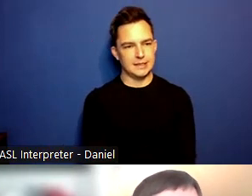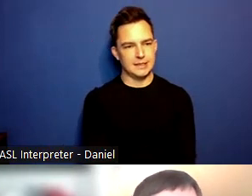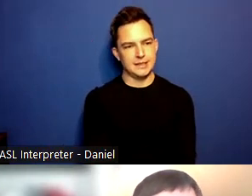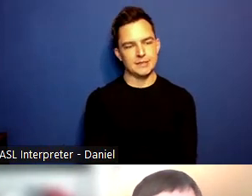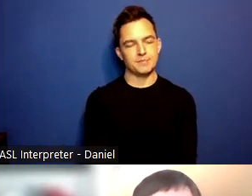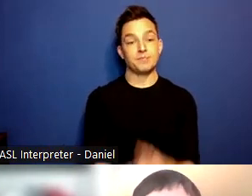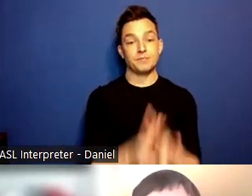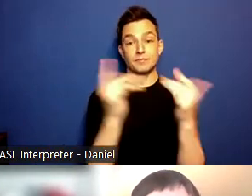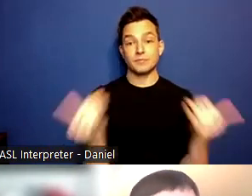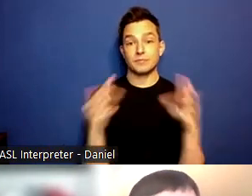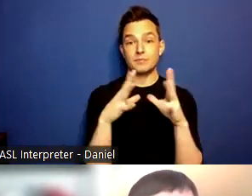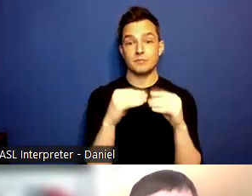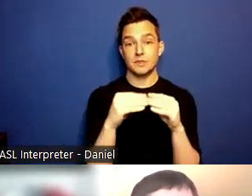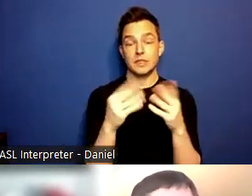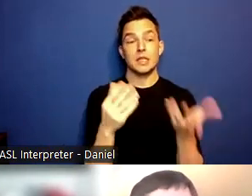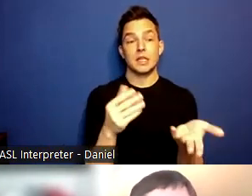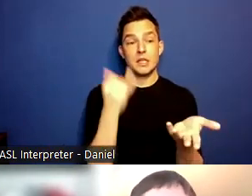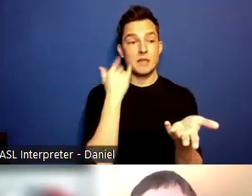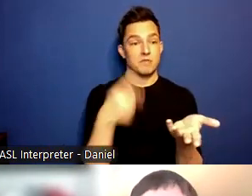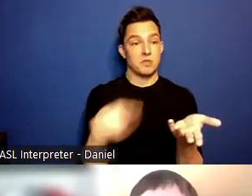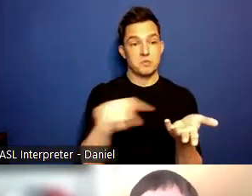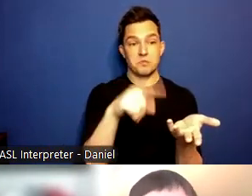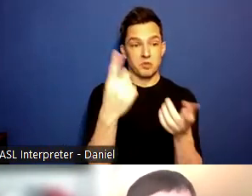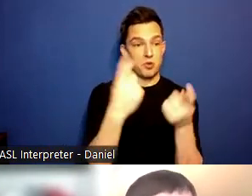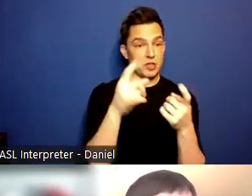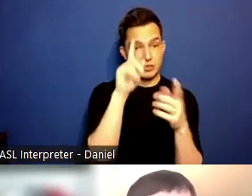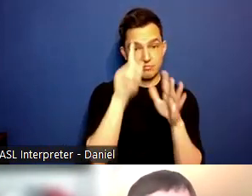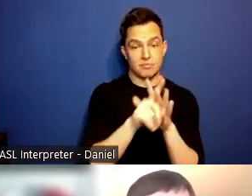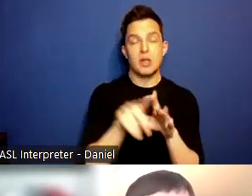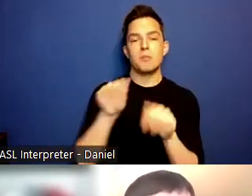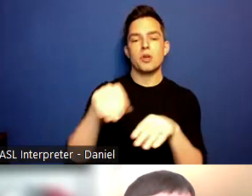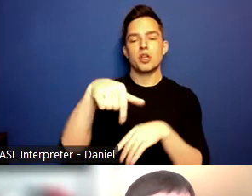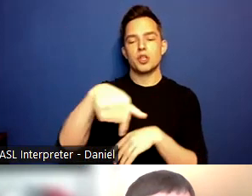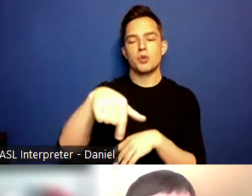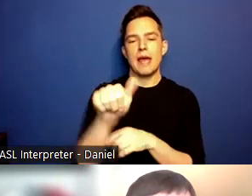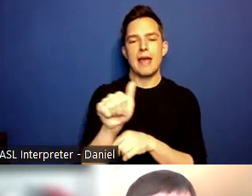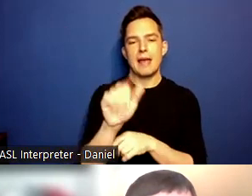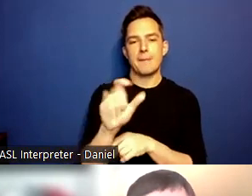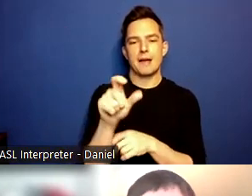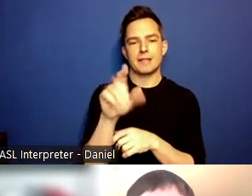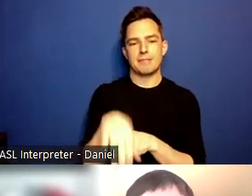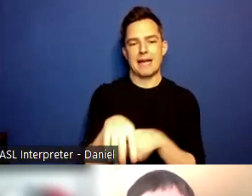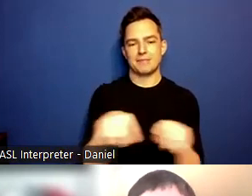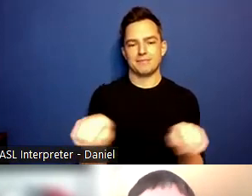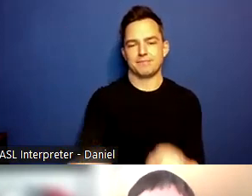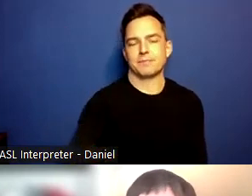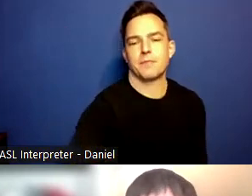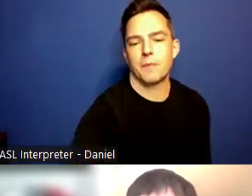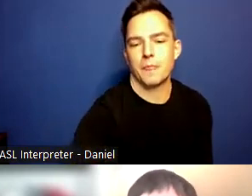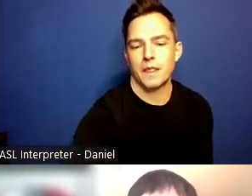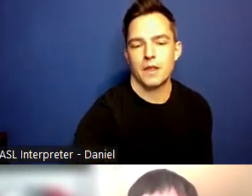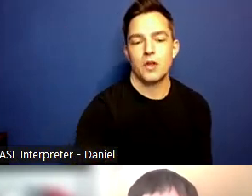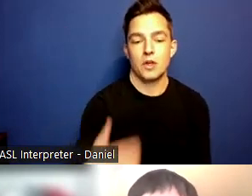For today's webinar, if you have a question, please put it in the Q&A box at the bottom of the screen. We have